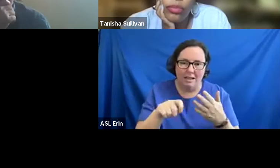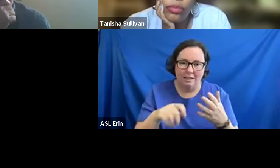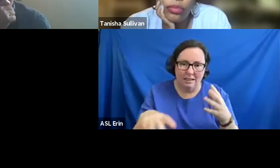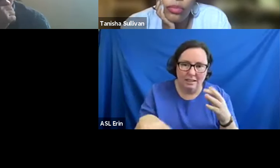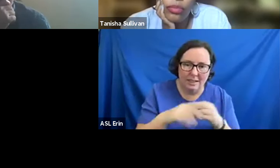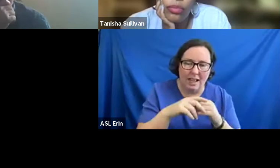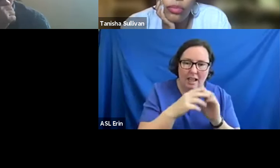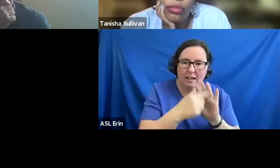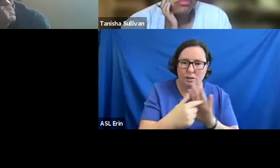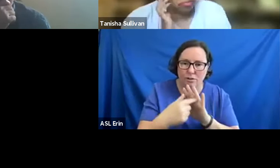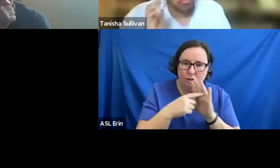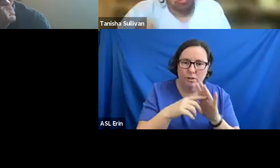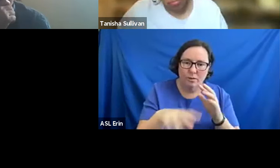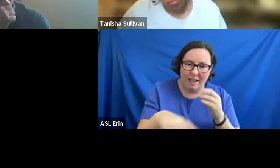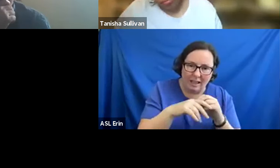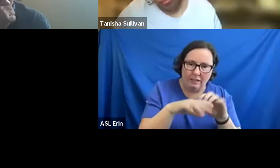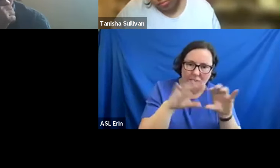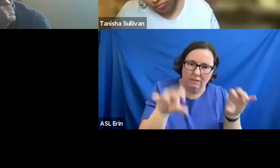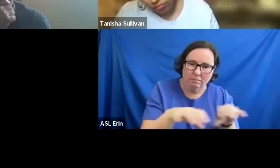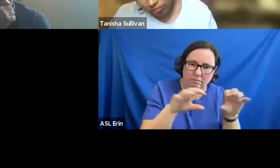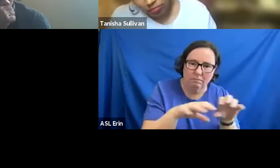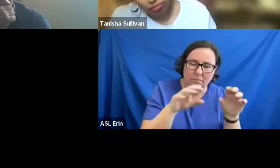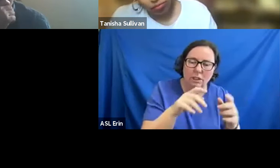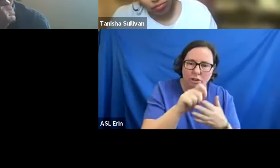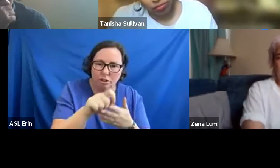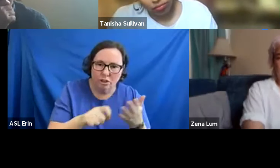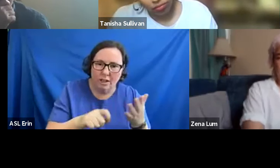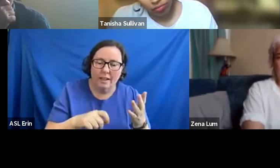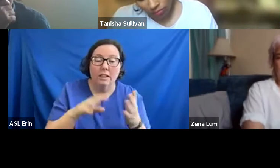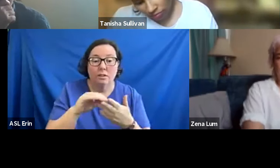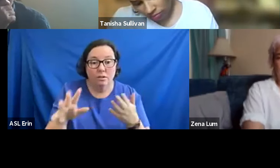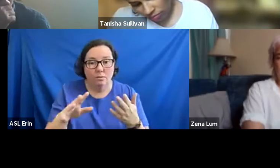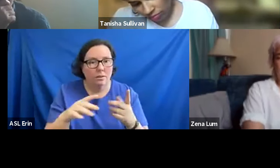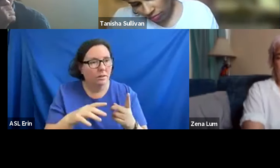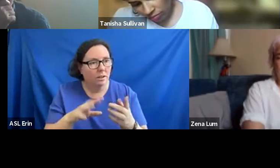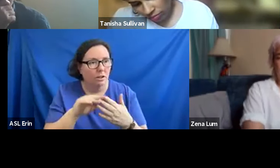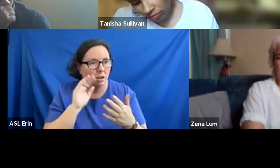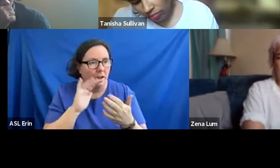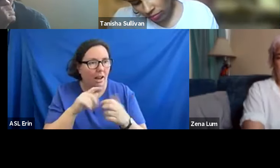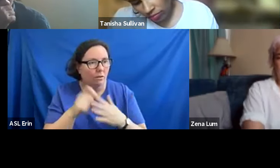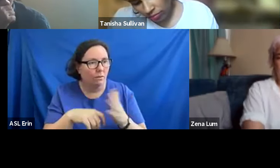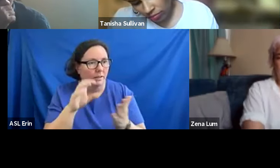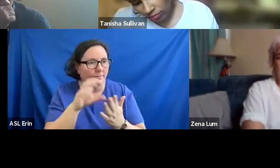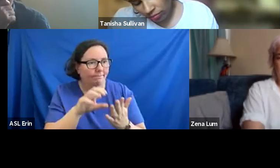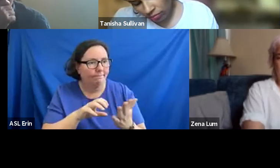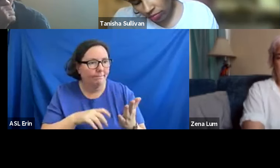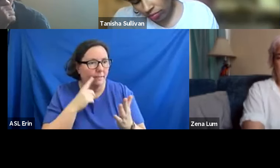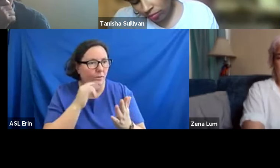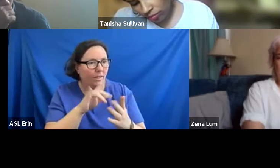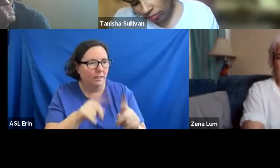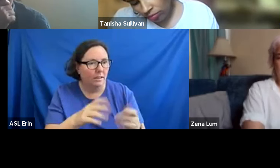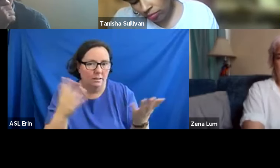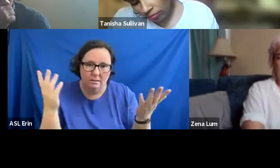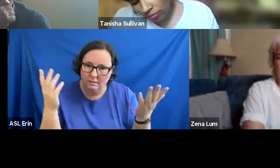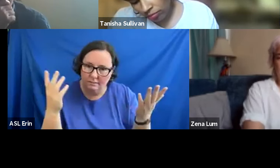more writing assessment and got students then did more writing and learned to write better. So that